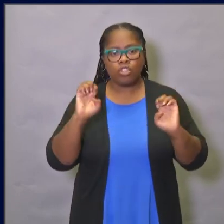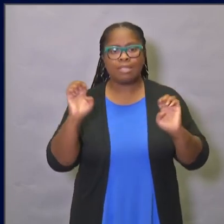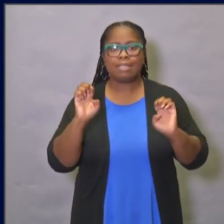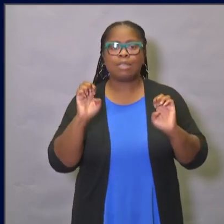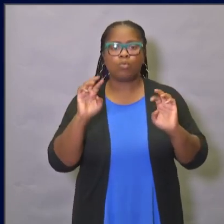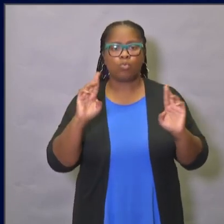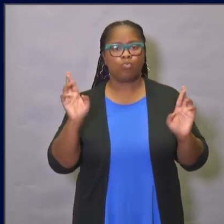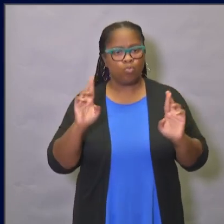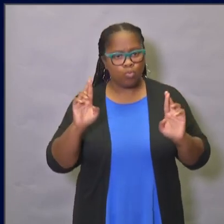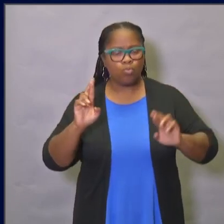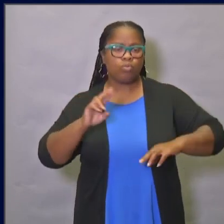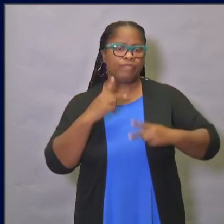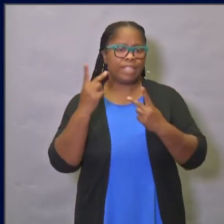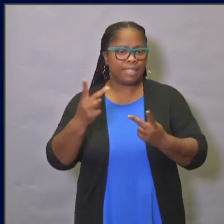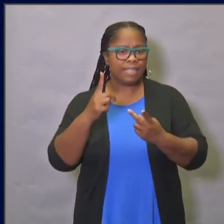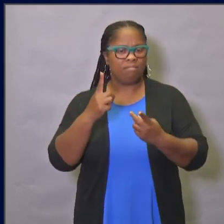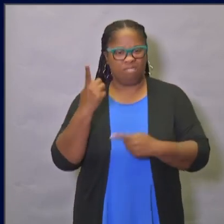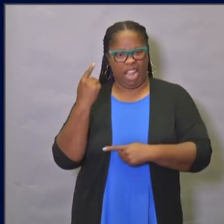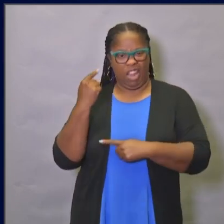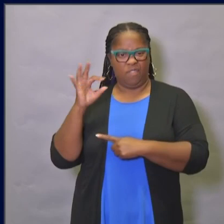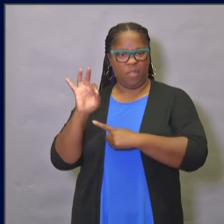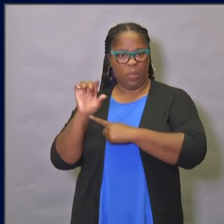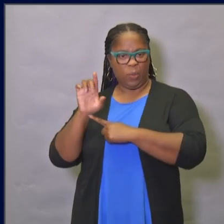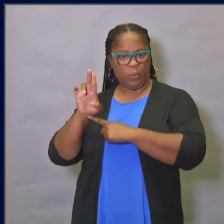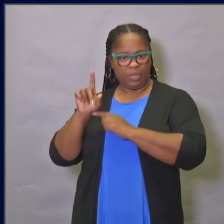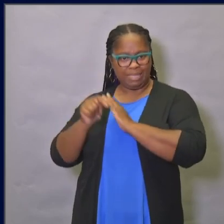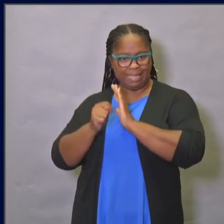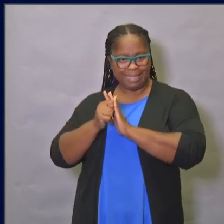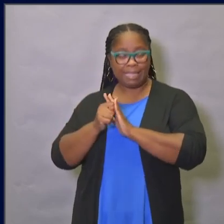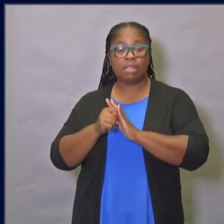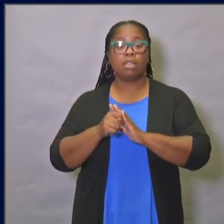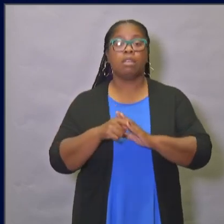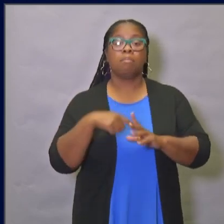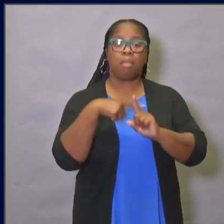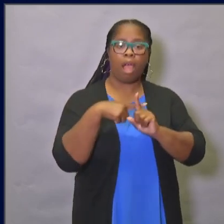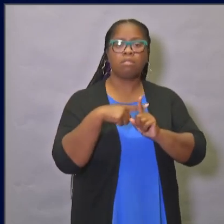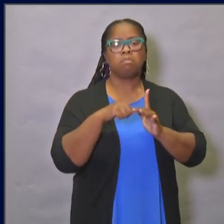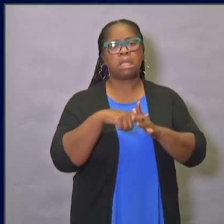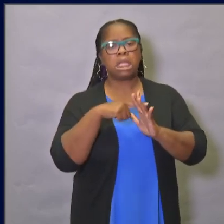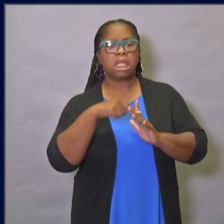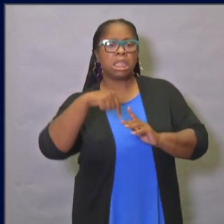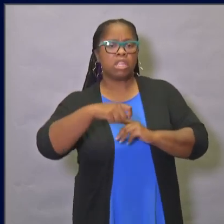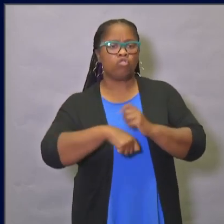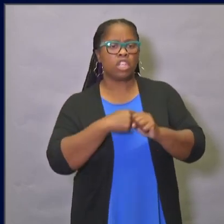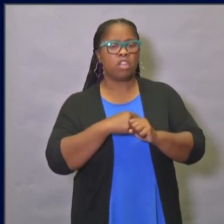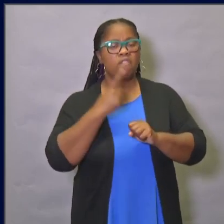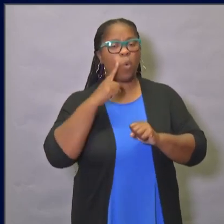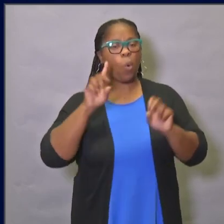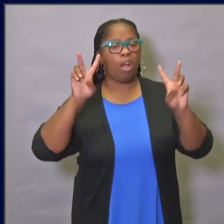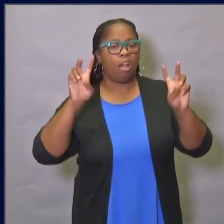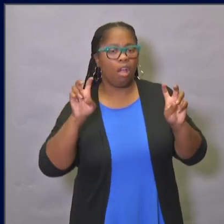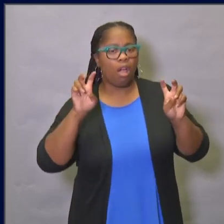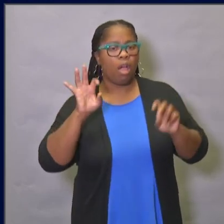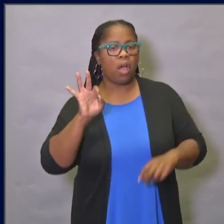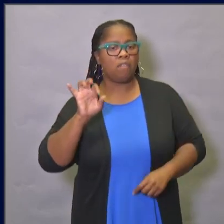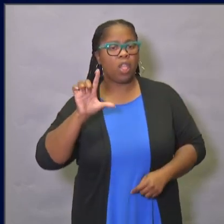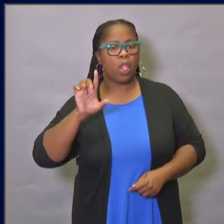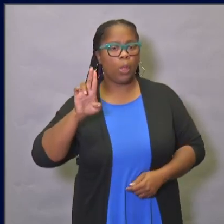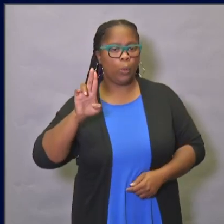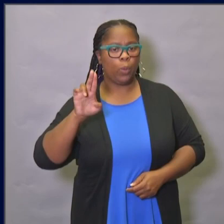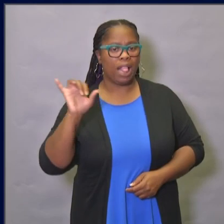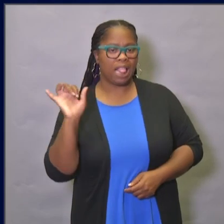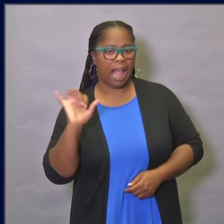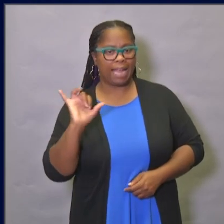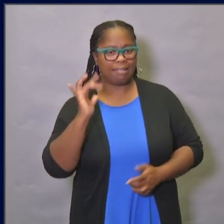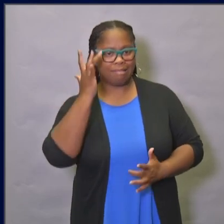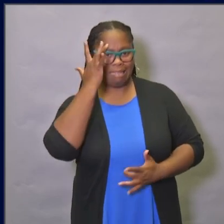season and at the beginning of this year that were for what we call flu-like symptoms. And that's the dotted line you